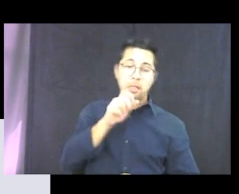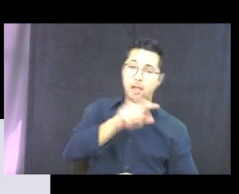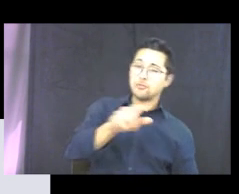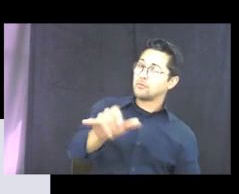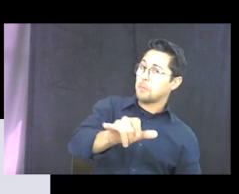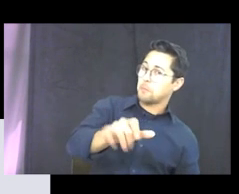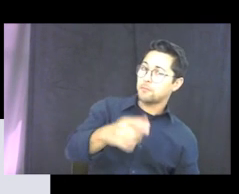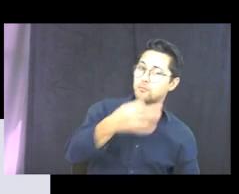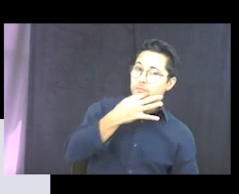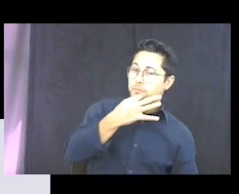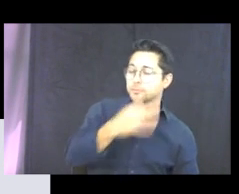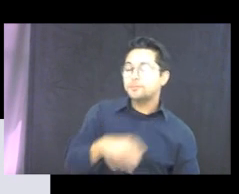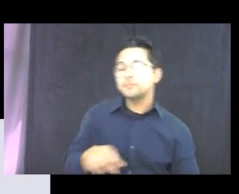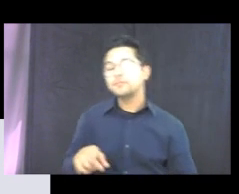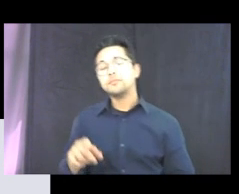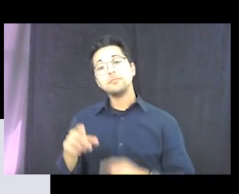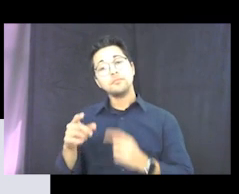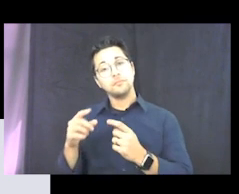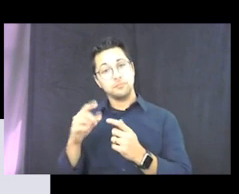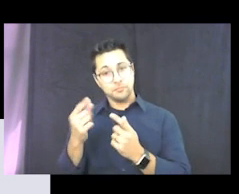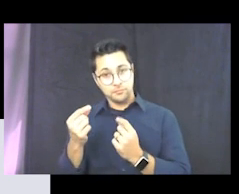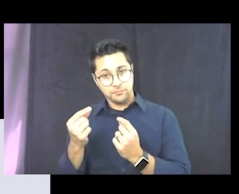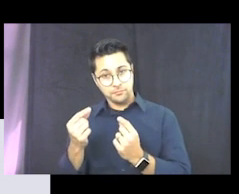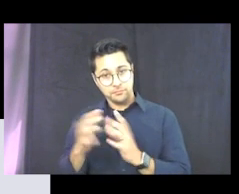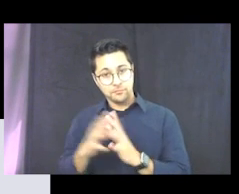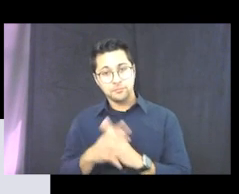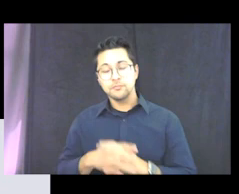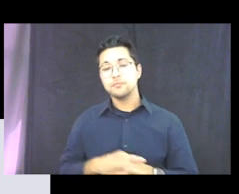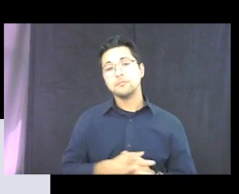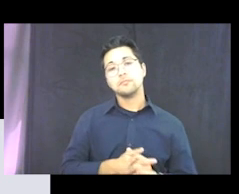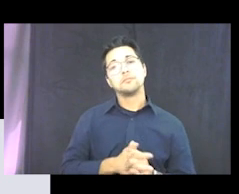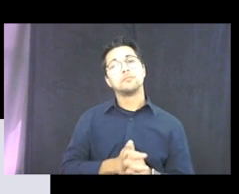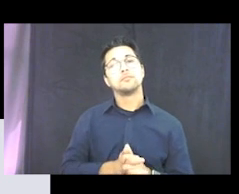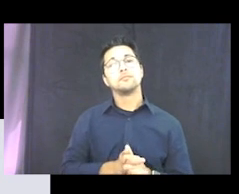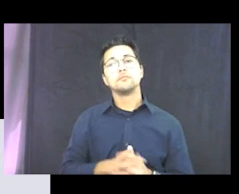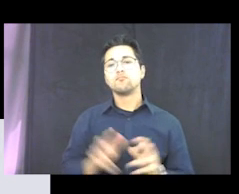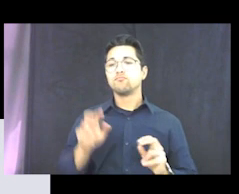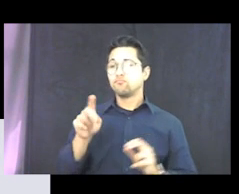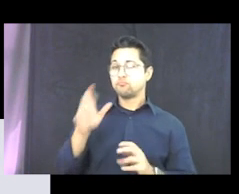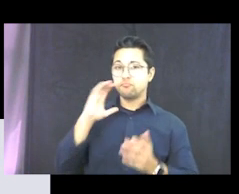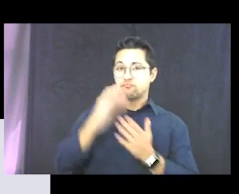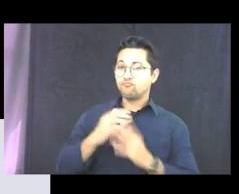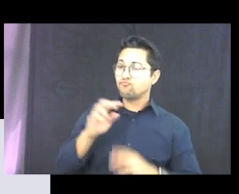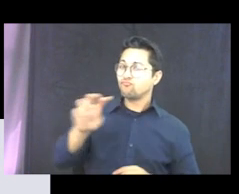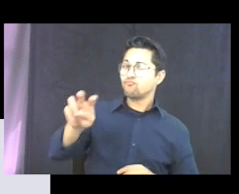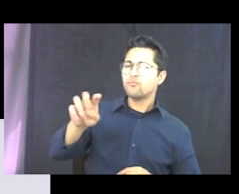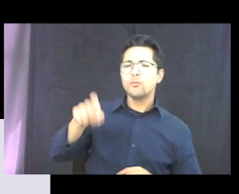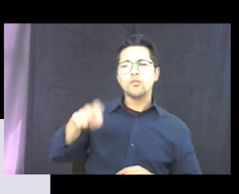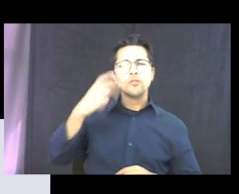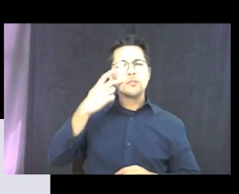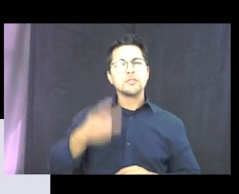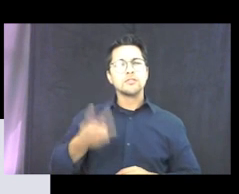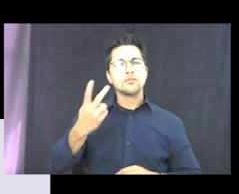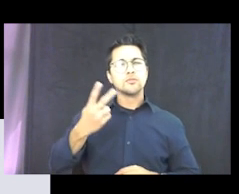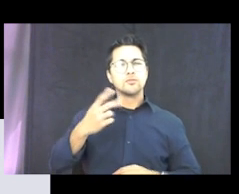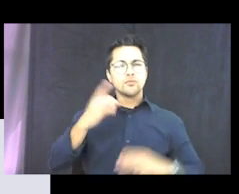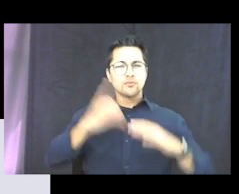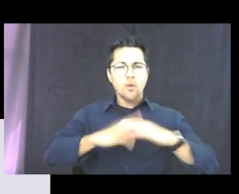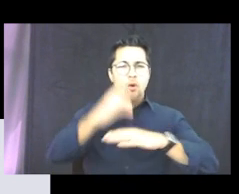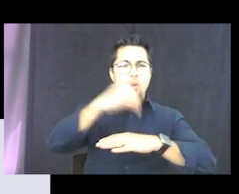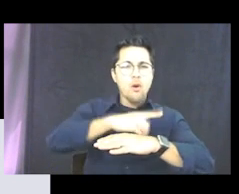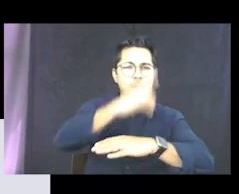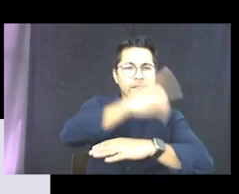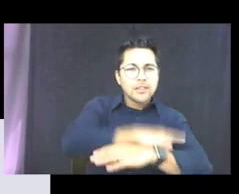minute. And what you're going to do is you're going to look at the picture and you should see two dolphins jumping out